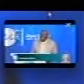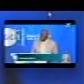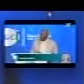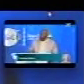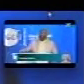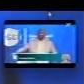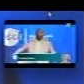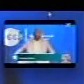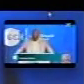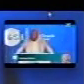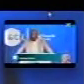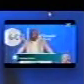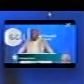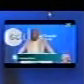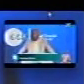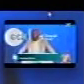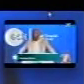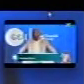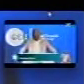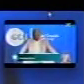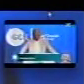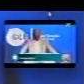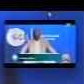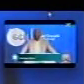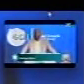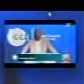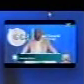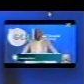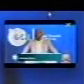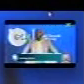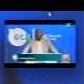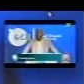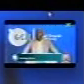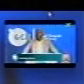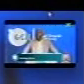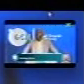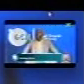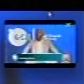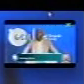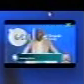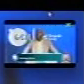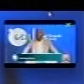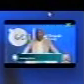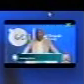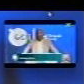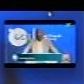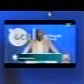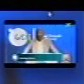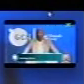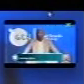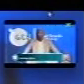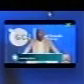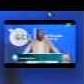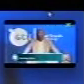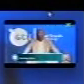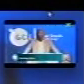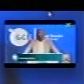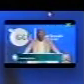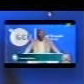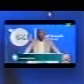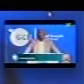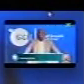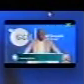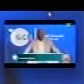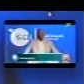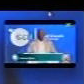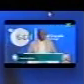noonday as in the night. We are in desolate places as dead men.